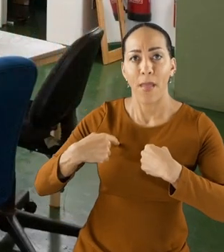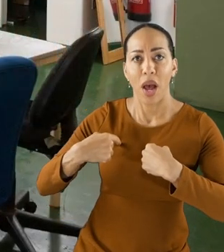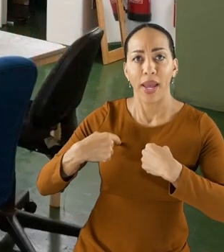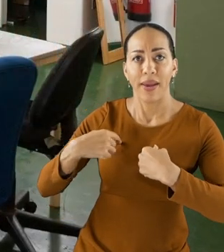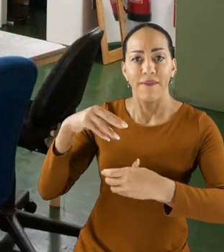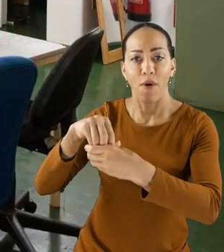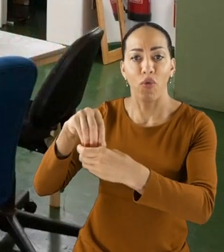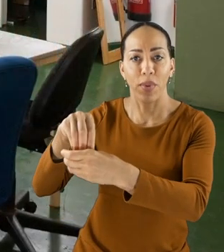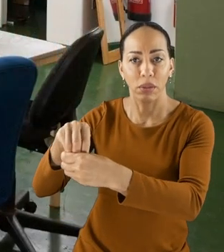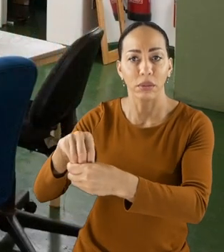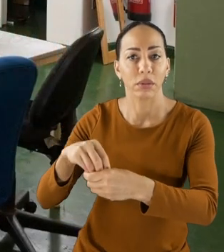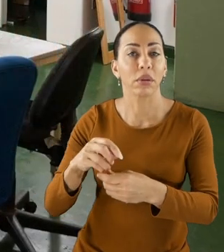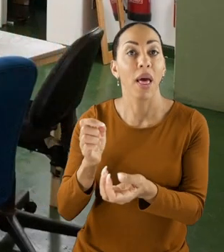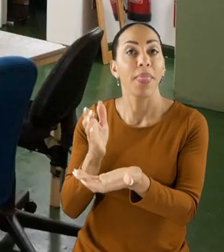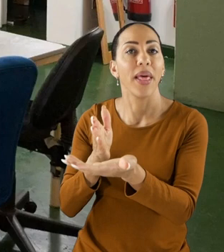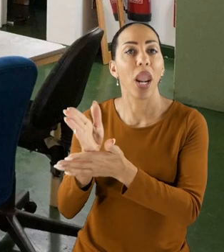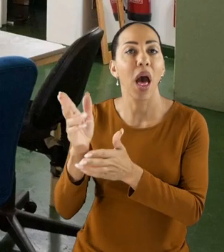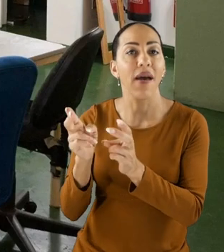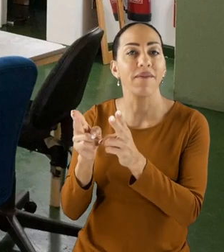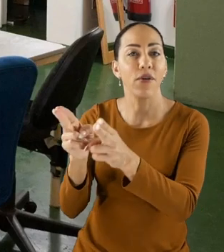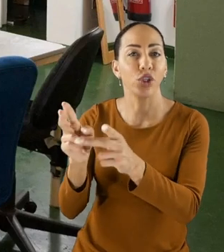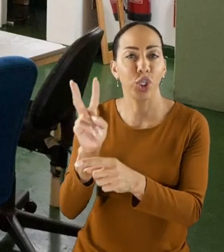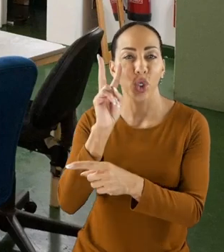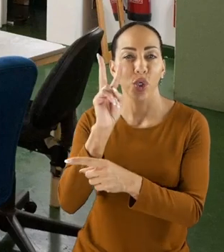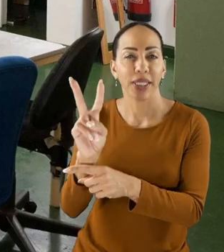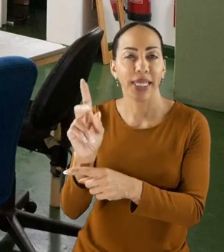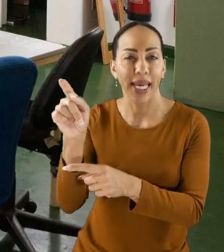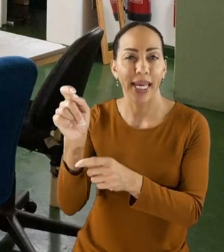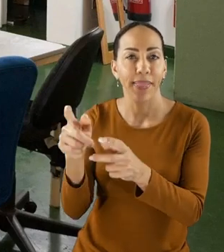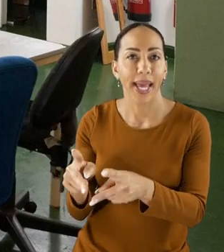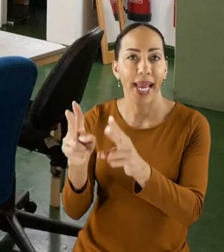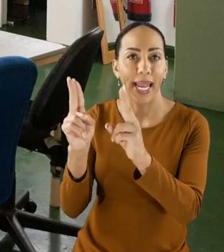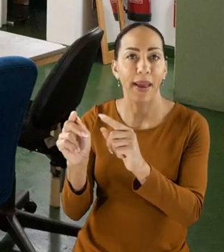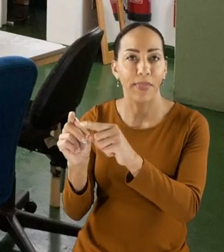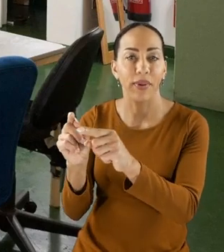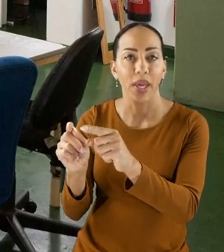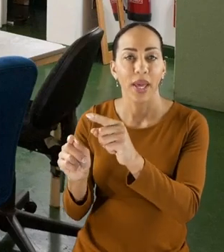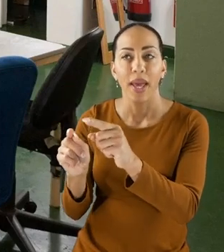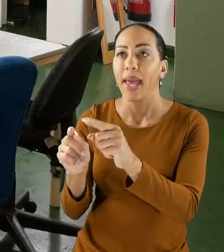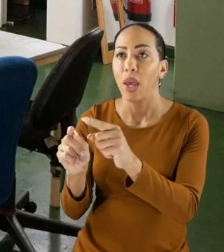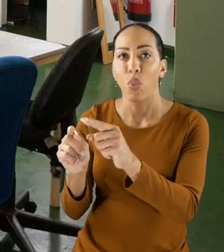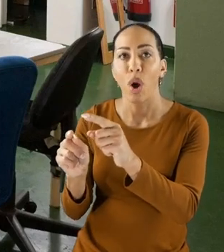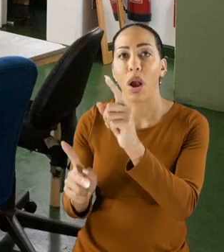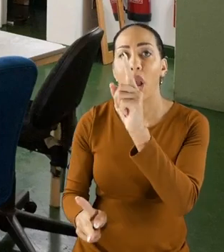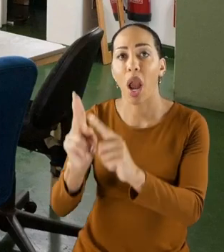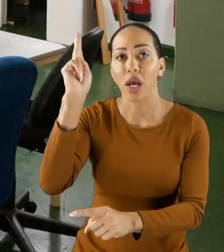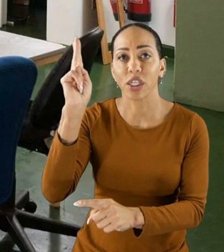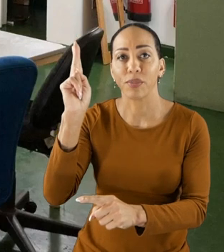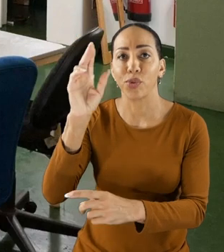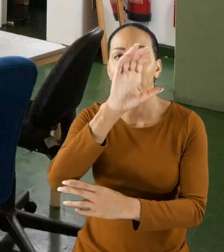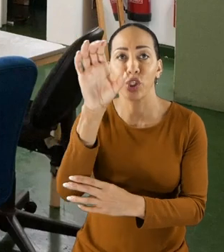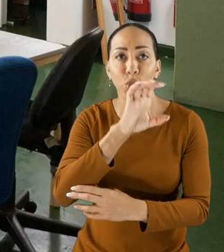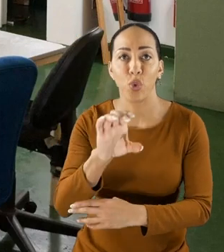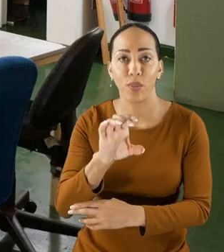you will see that in the clip. So what you see in the clip it will cut between a Zoom call and the